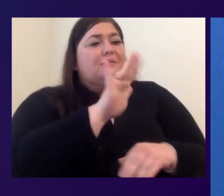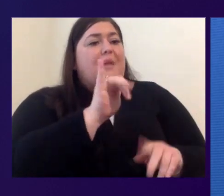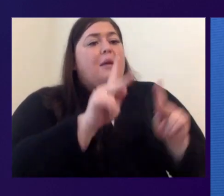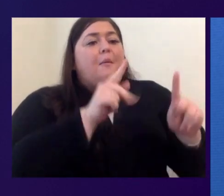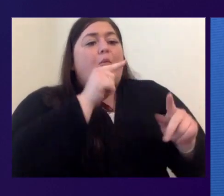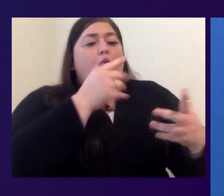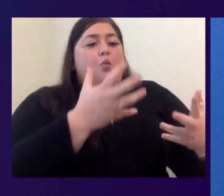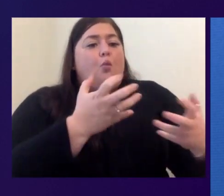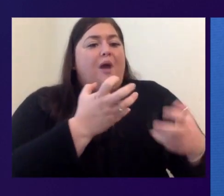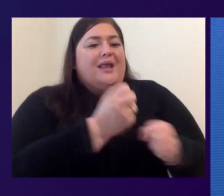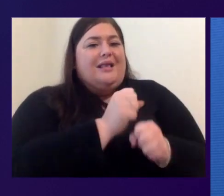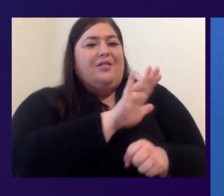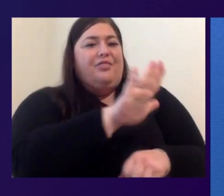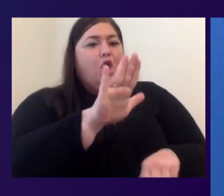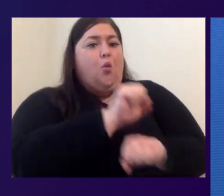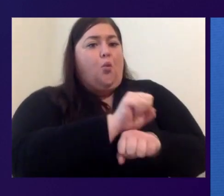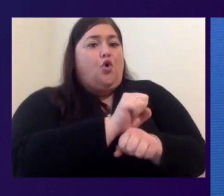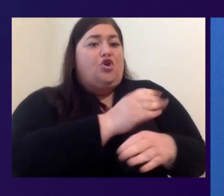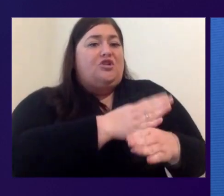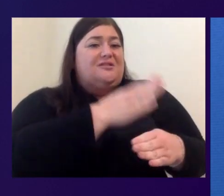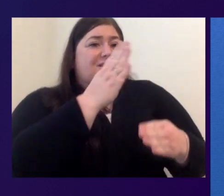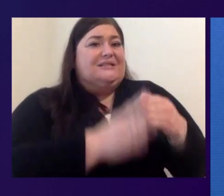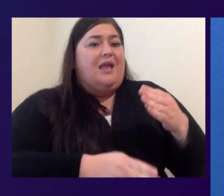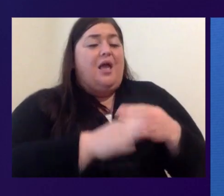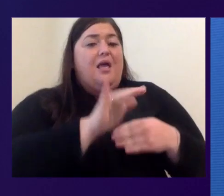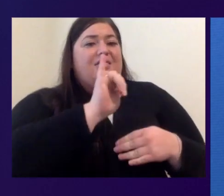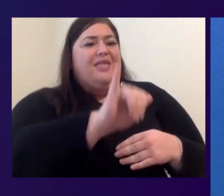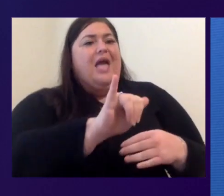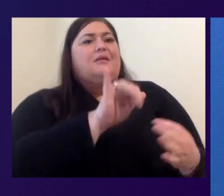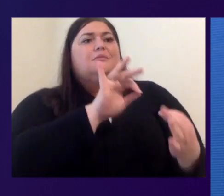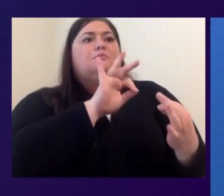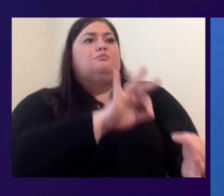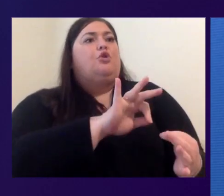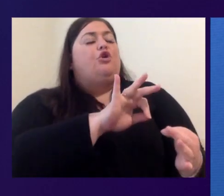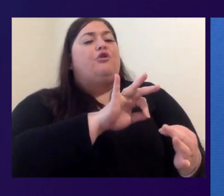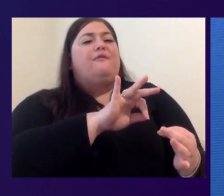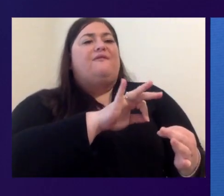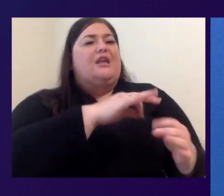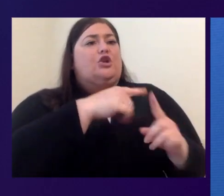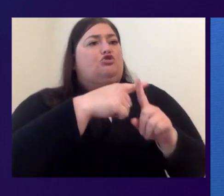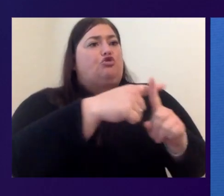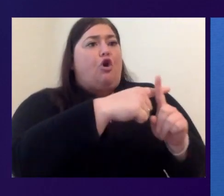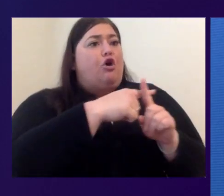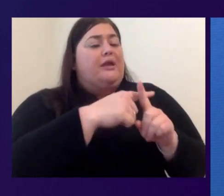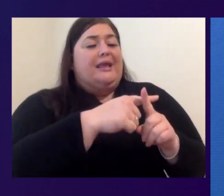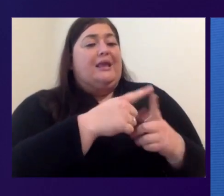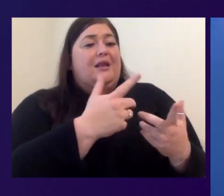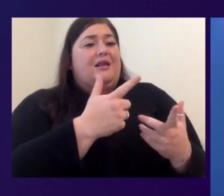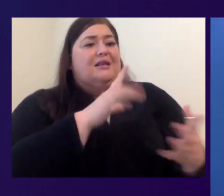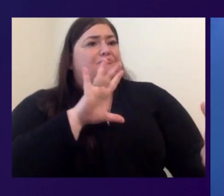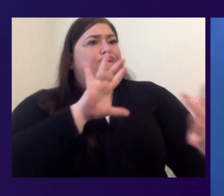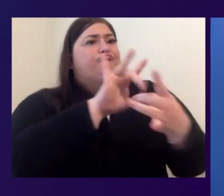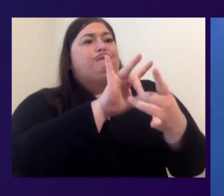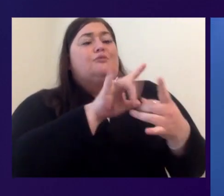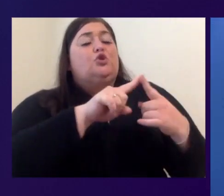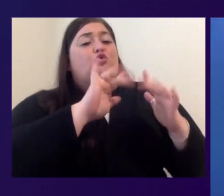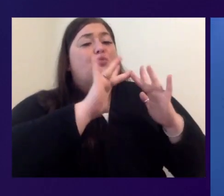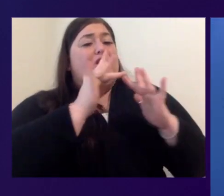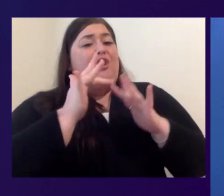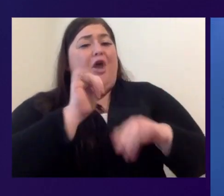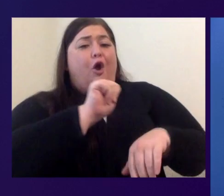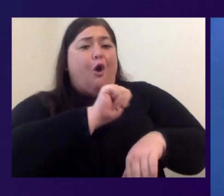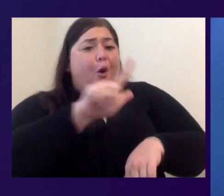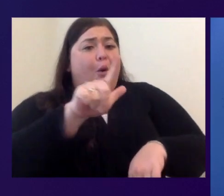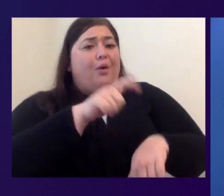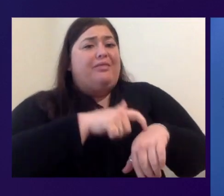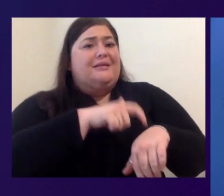work done, which makes it a great target, right? Yeah. It's connected to the global internet all the time, and becomes a very